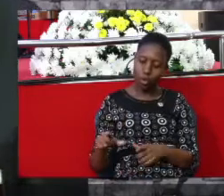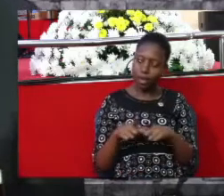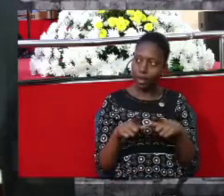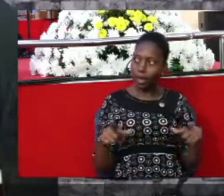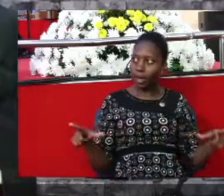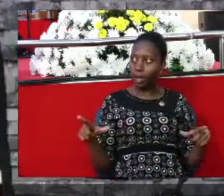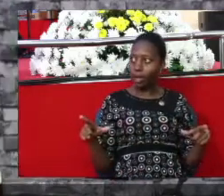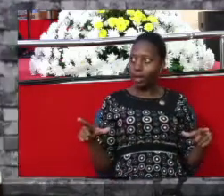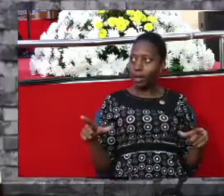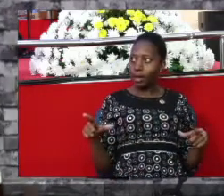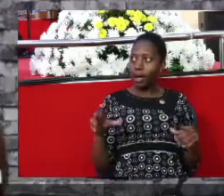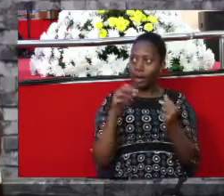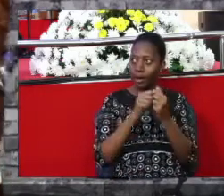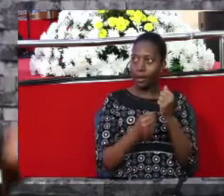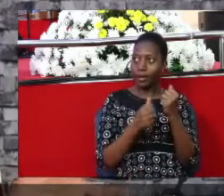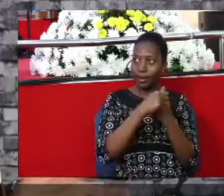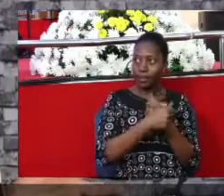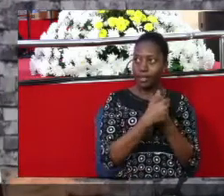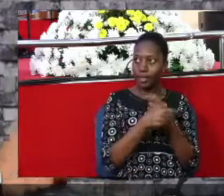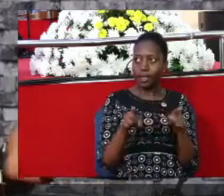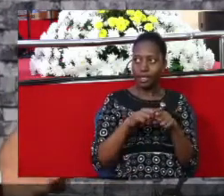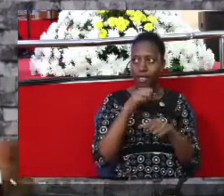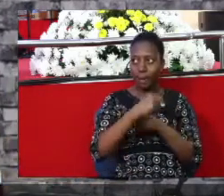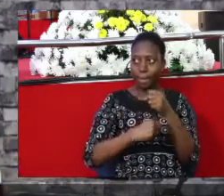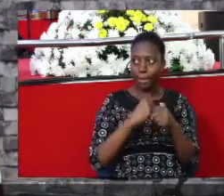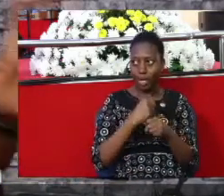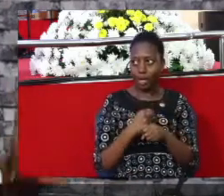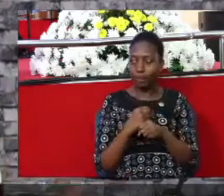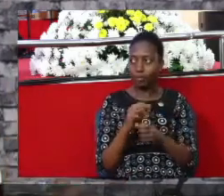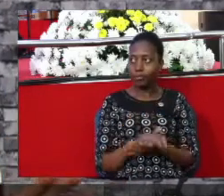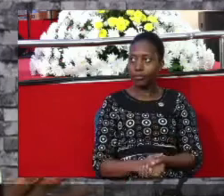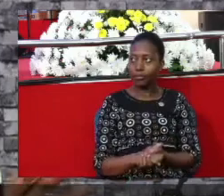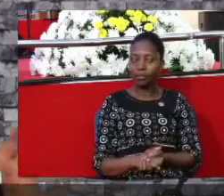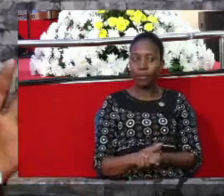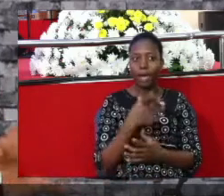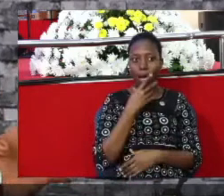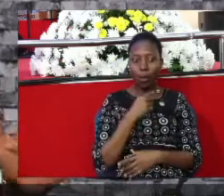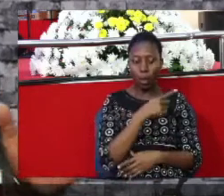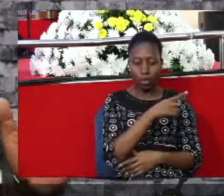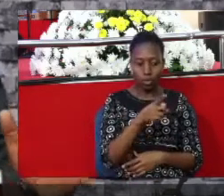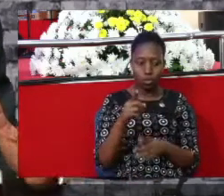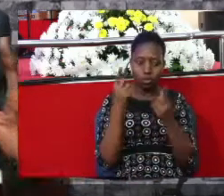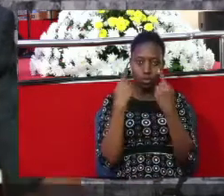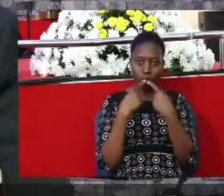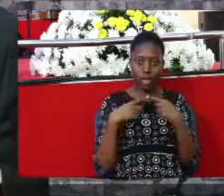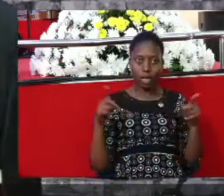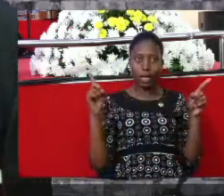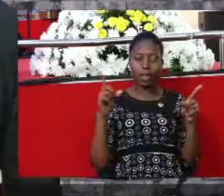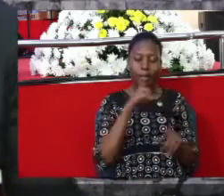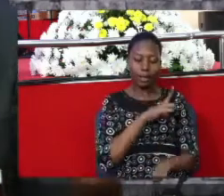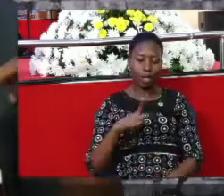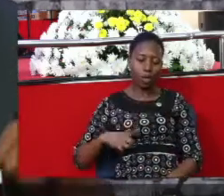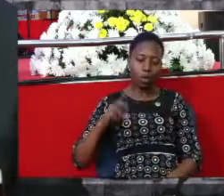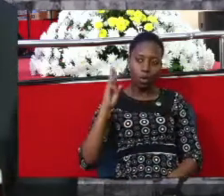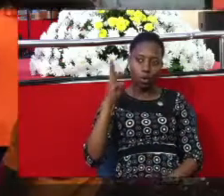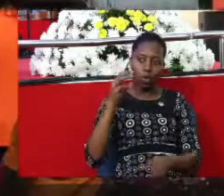100-fold, and the Lord blessed him. You can know the story. There was famine. I want you to declare that God will do something to you. God